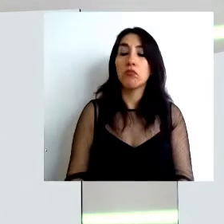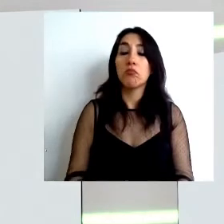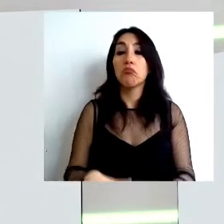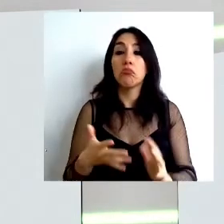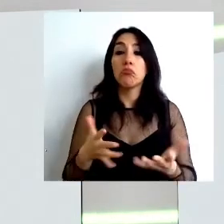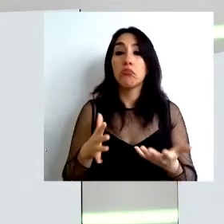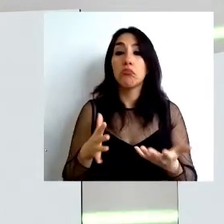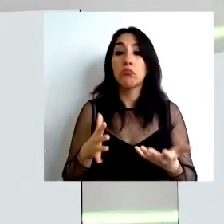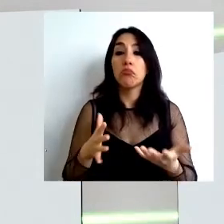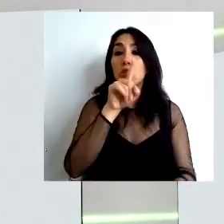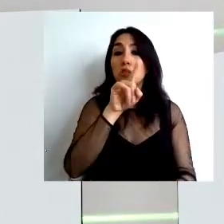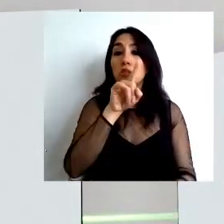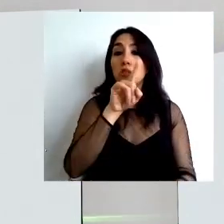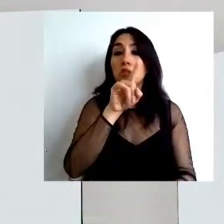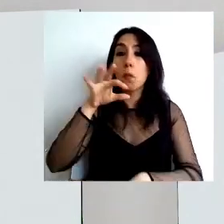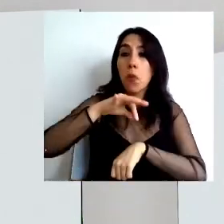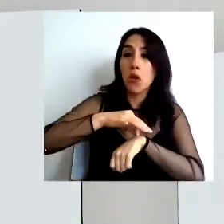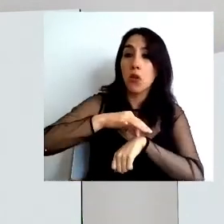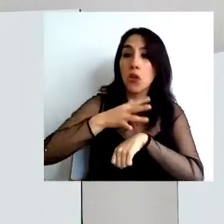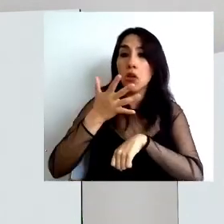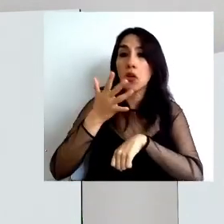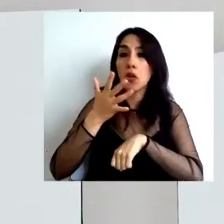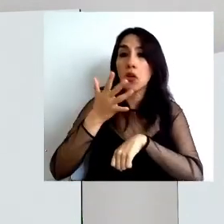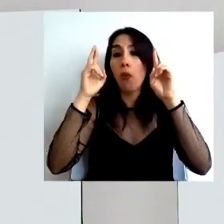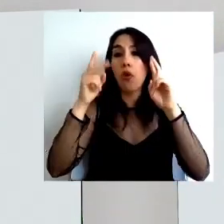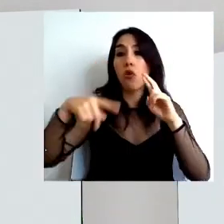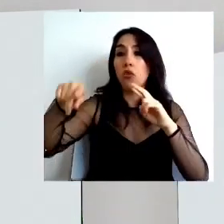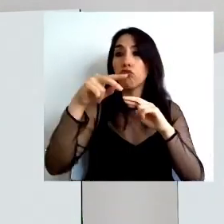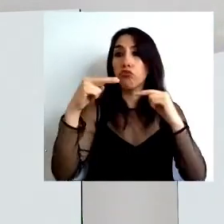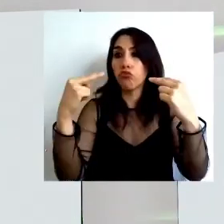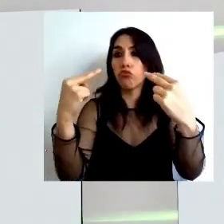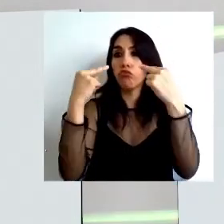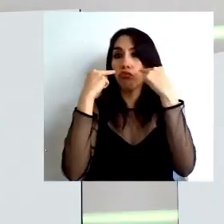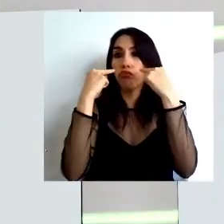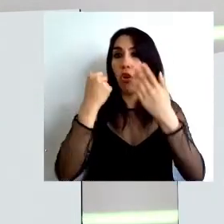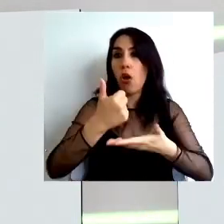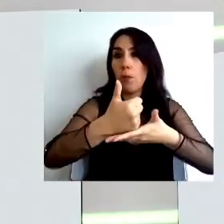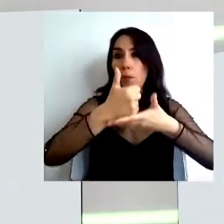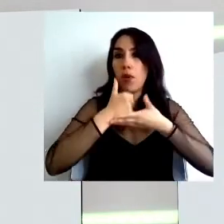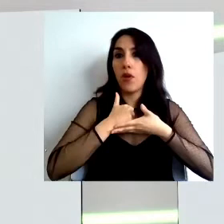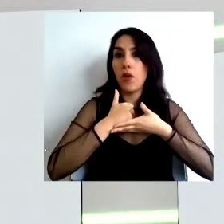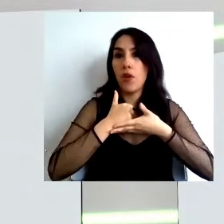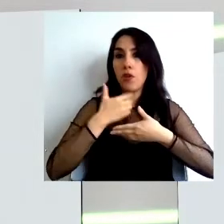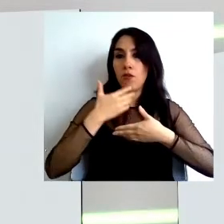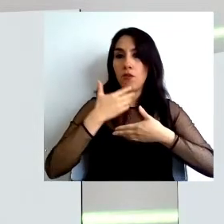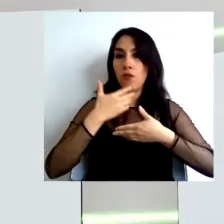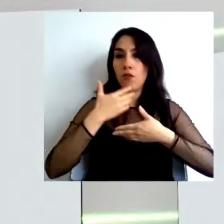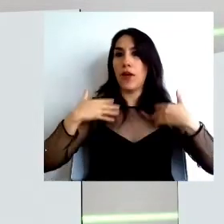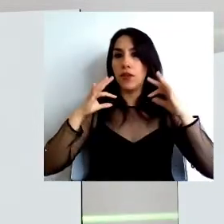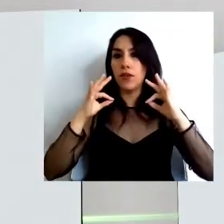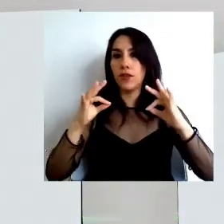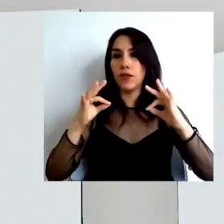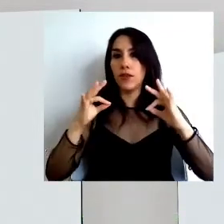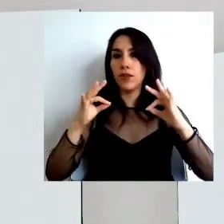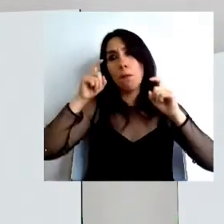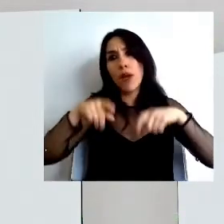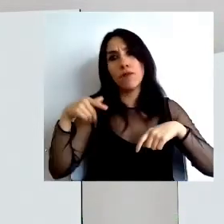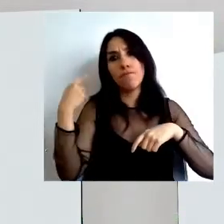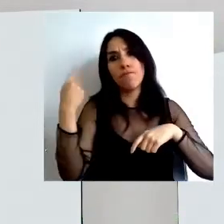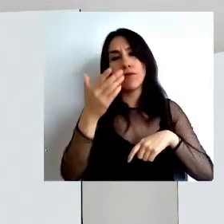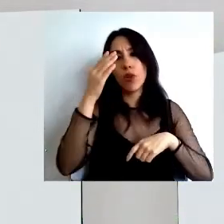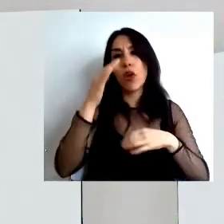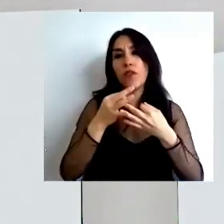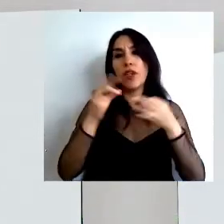again, feel free to use the chat to interrupt me or ask any questions now or a bit later.